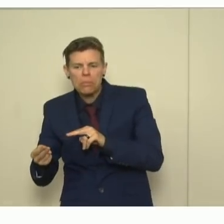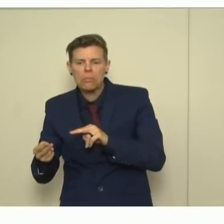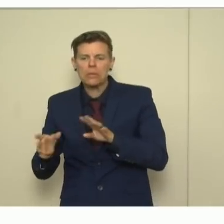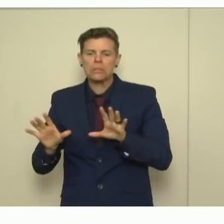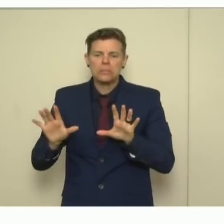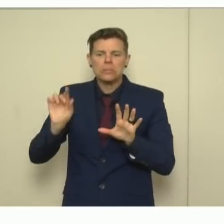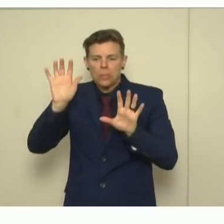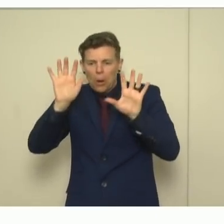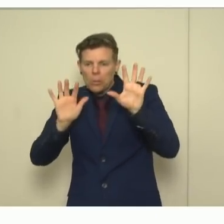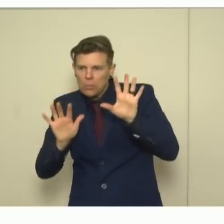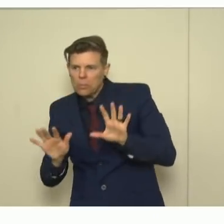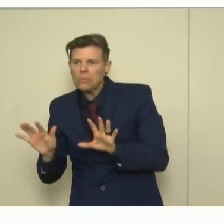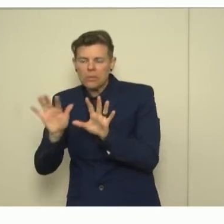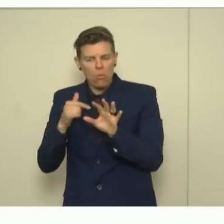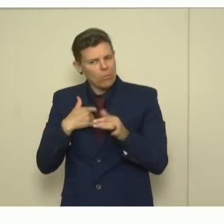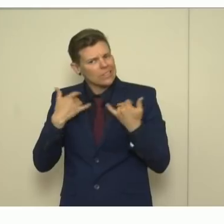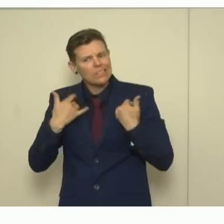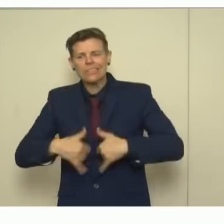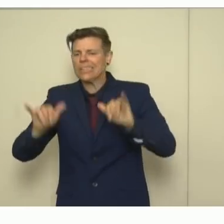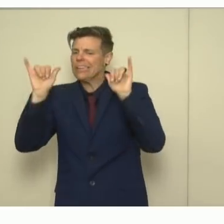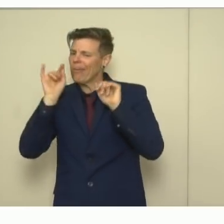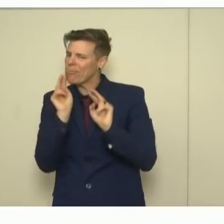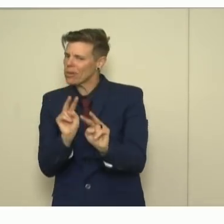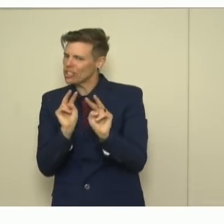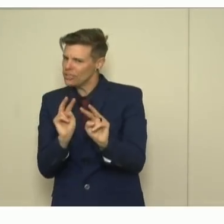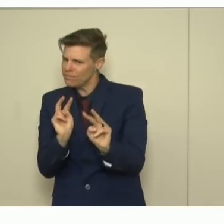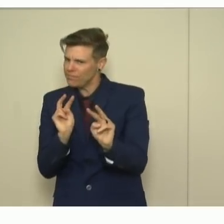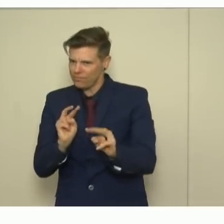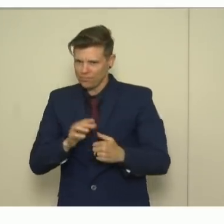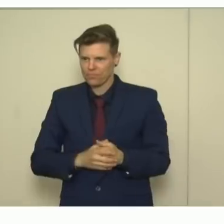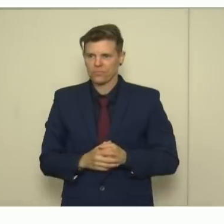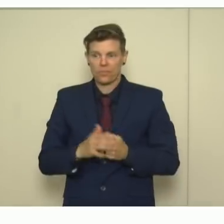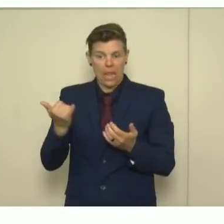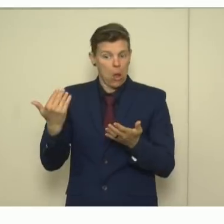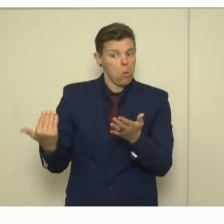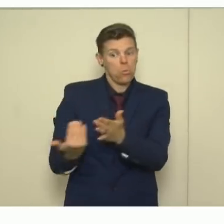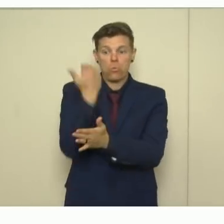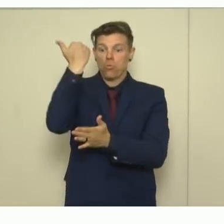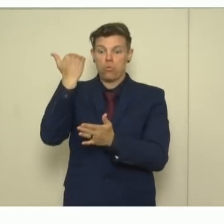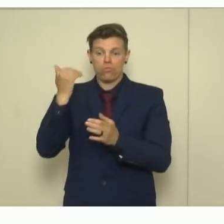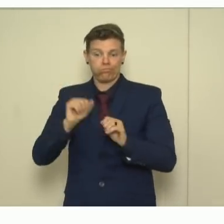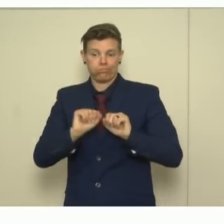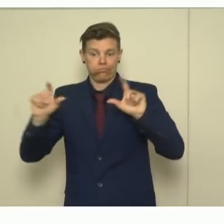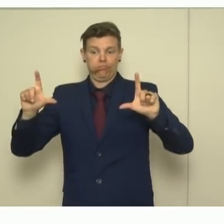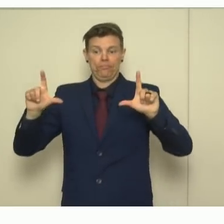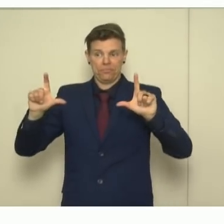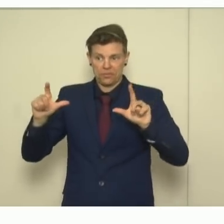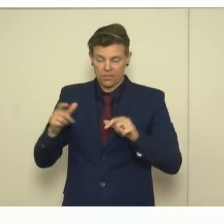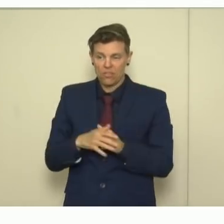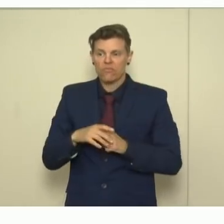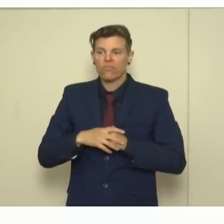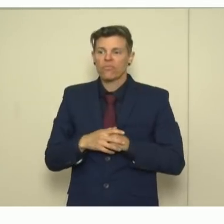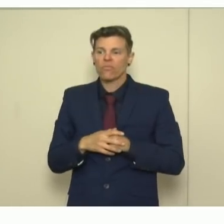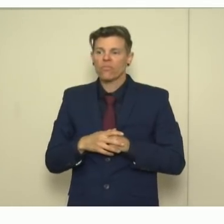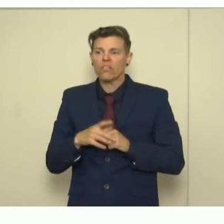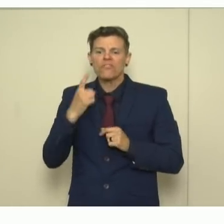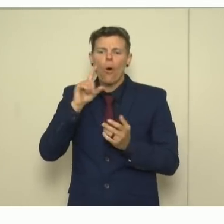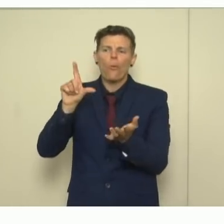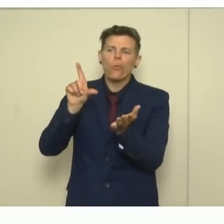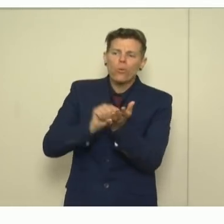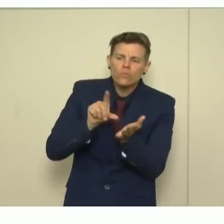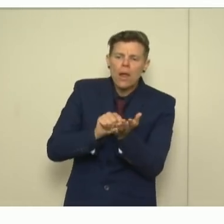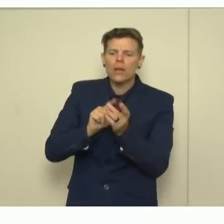and monitoring. This next slide is a new one. This is for members of the press in particular and legislators.